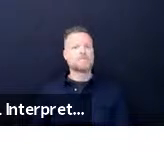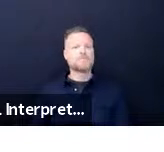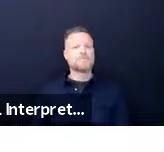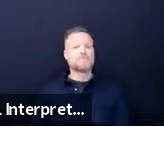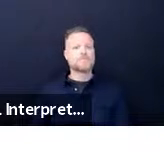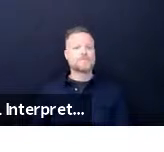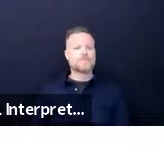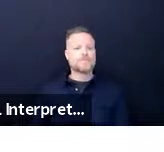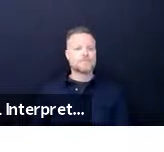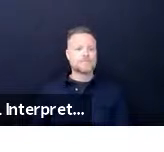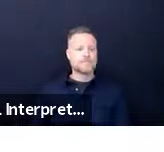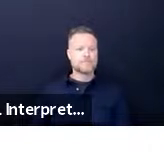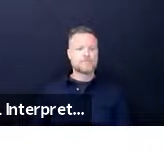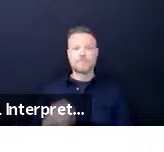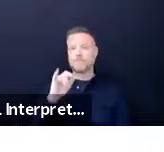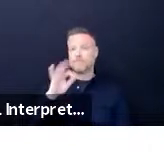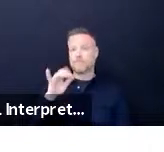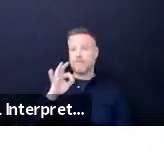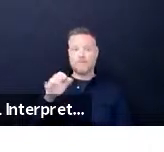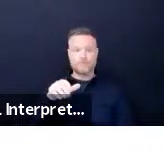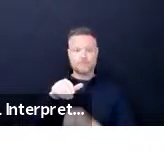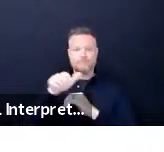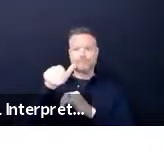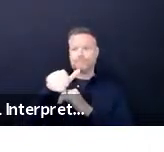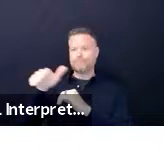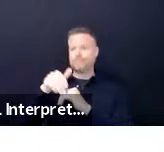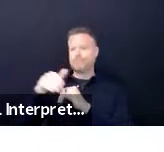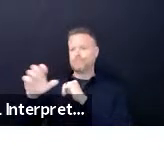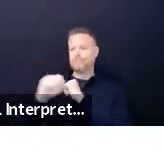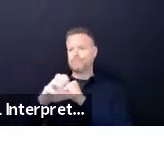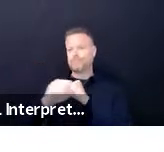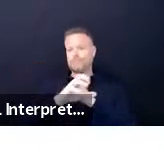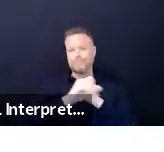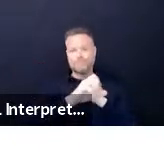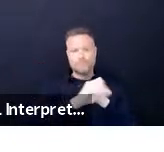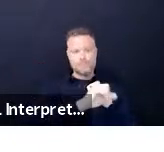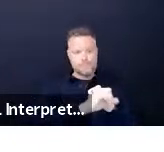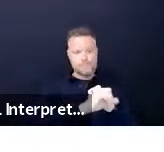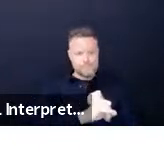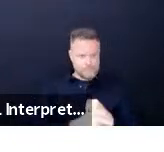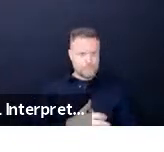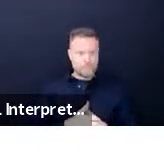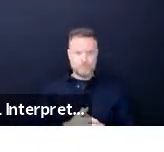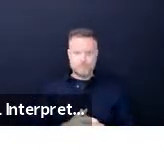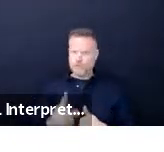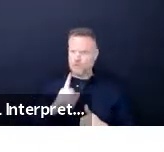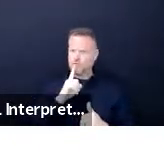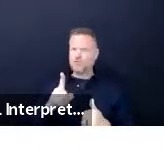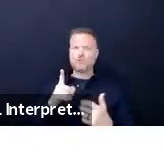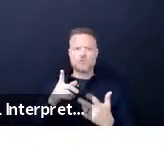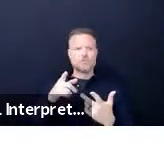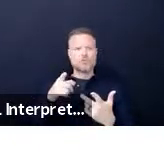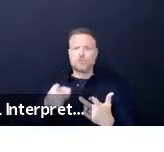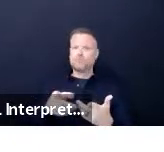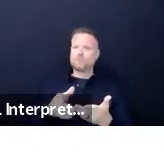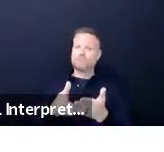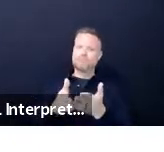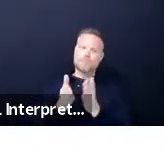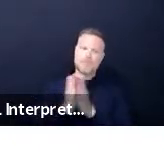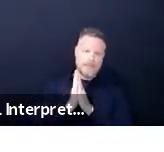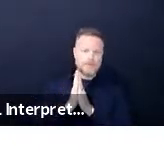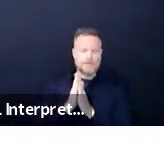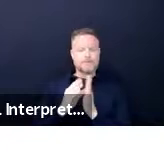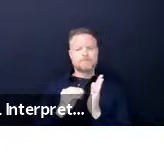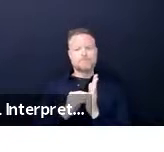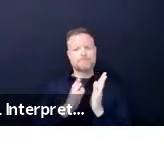If you have invitations that you're sending out or flyers, and you need to make sure that you ask or put